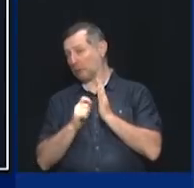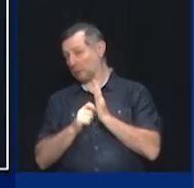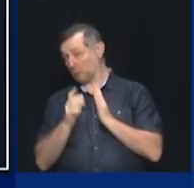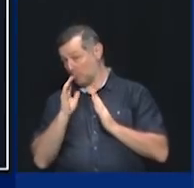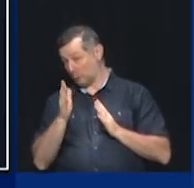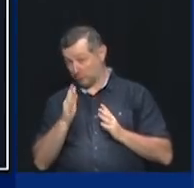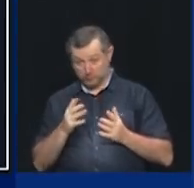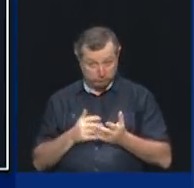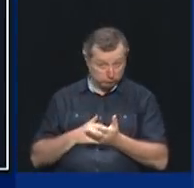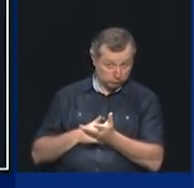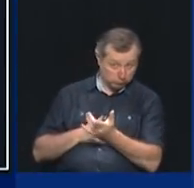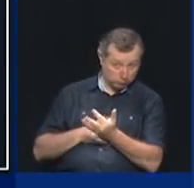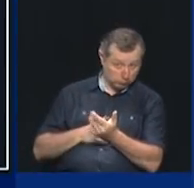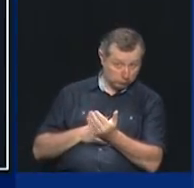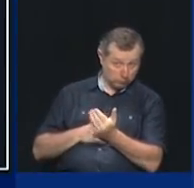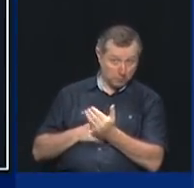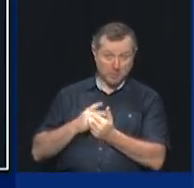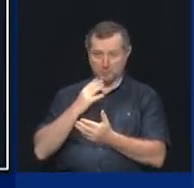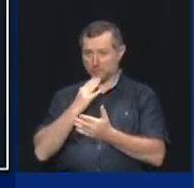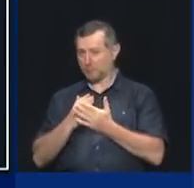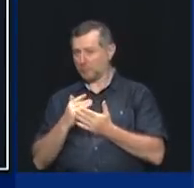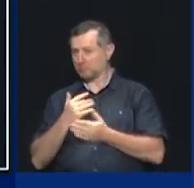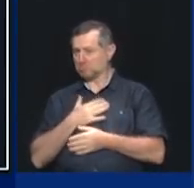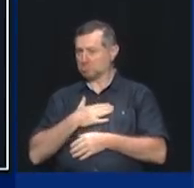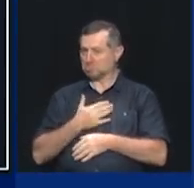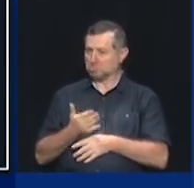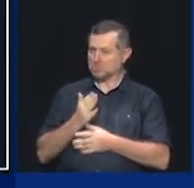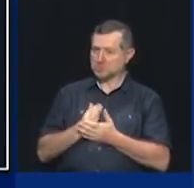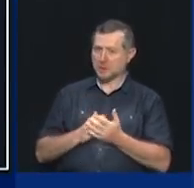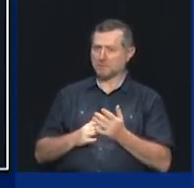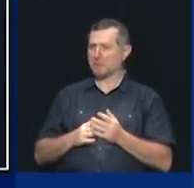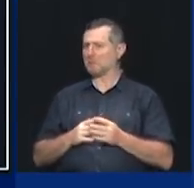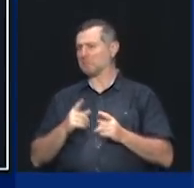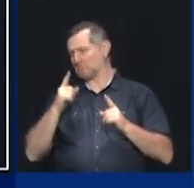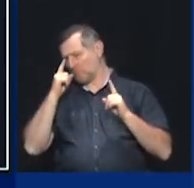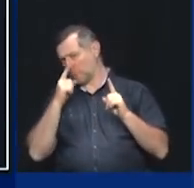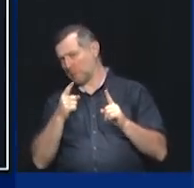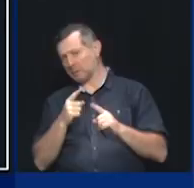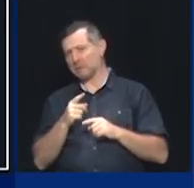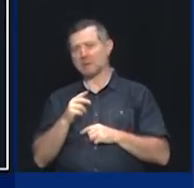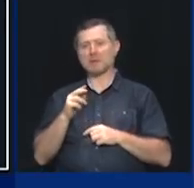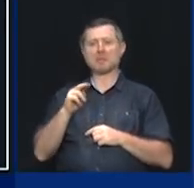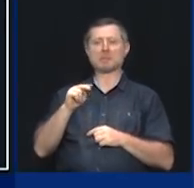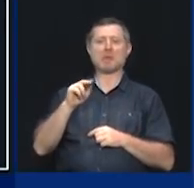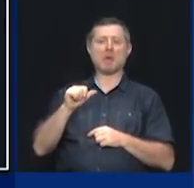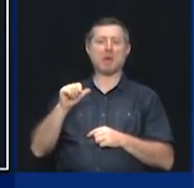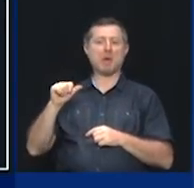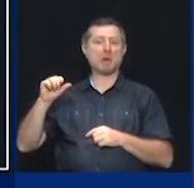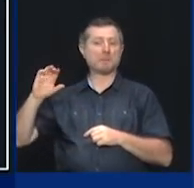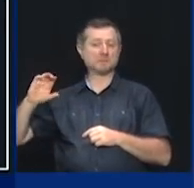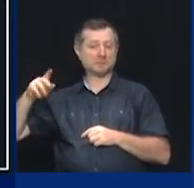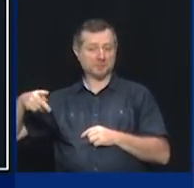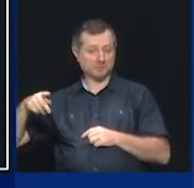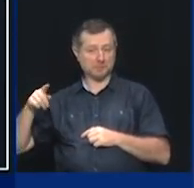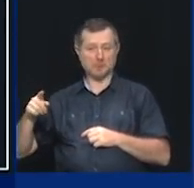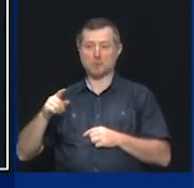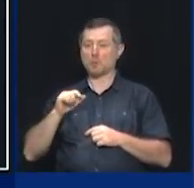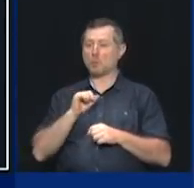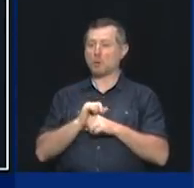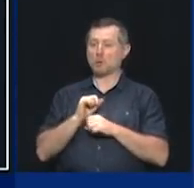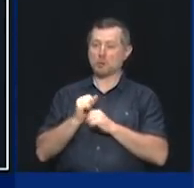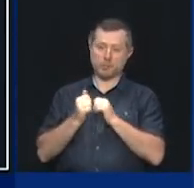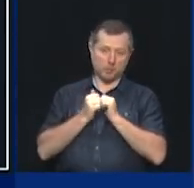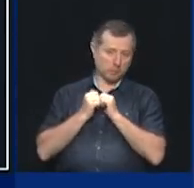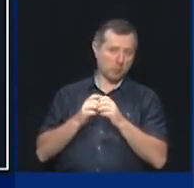others. Some are more ambitious than others. NAACP worked on this all across the state. But it was a